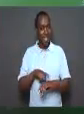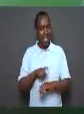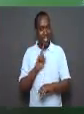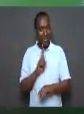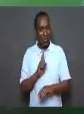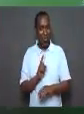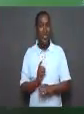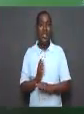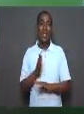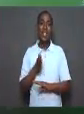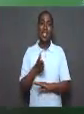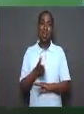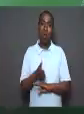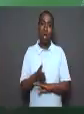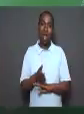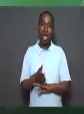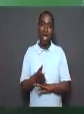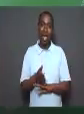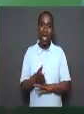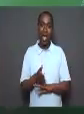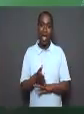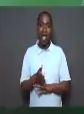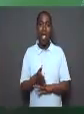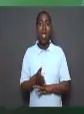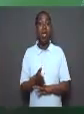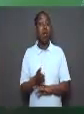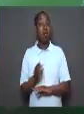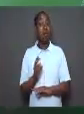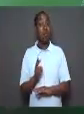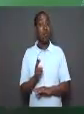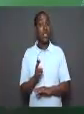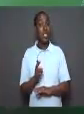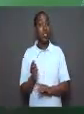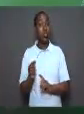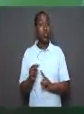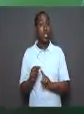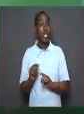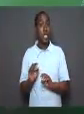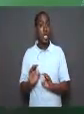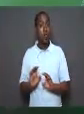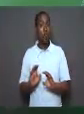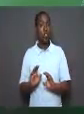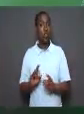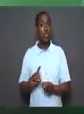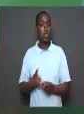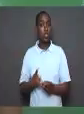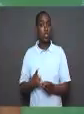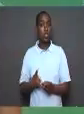which it is an unrecognizable paste of partially digested